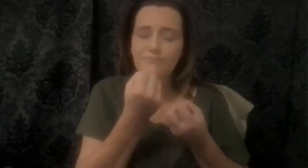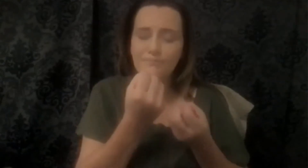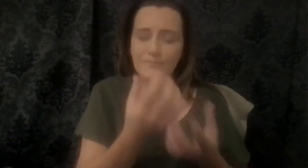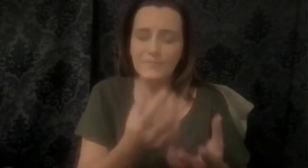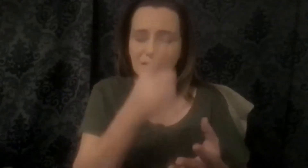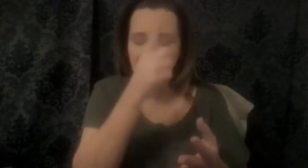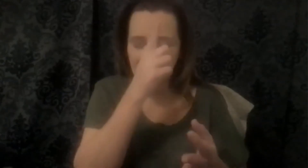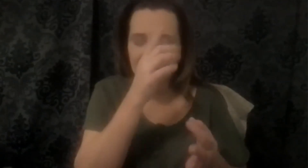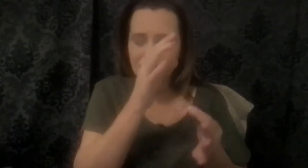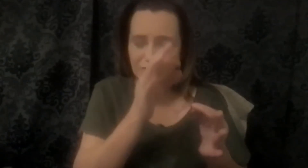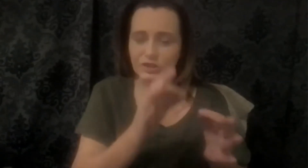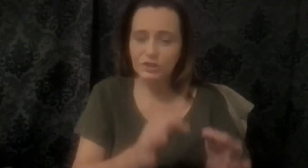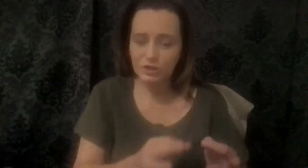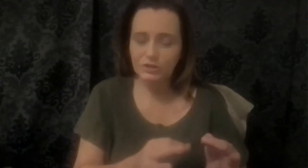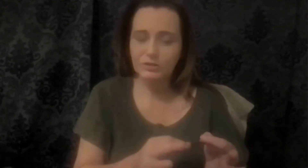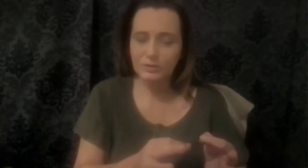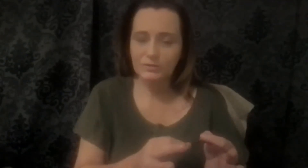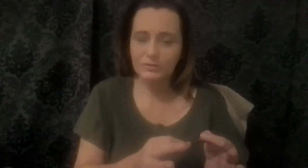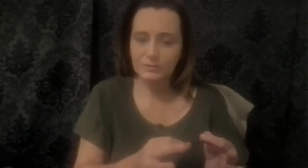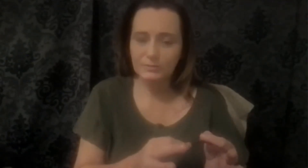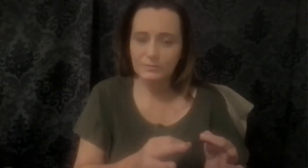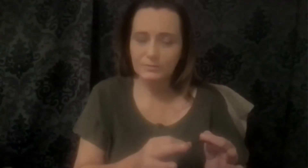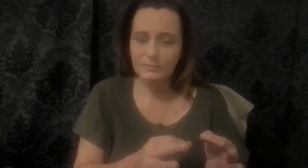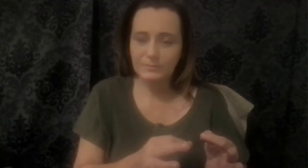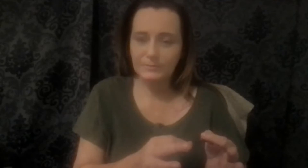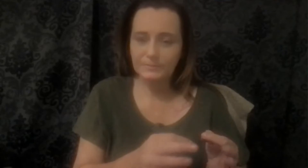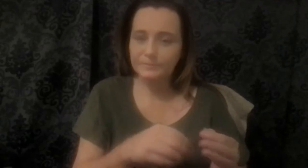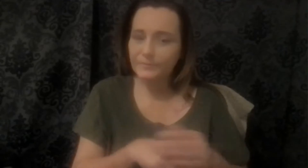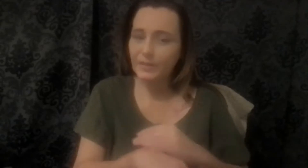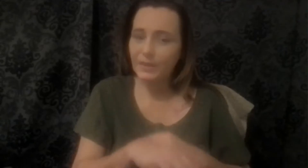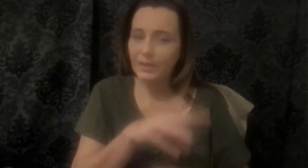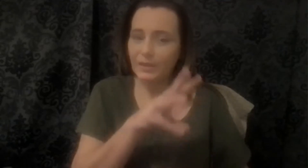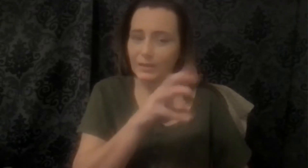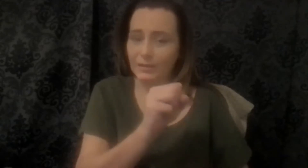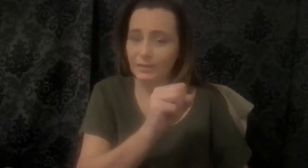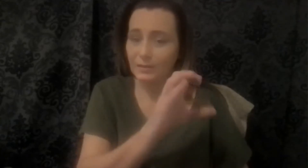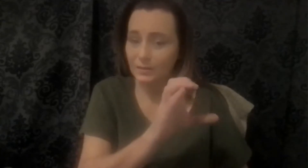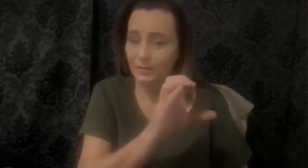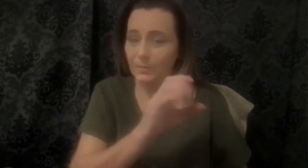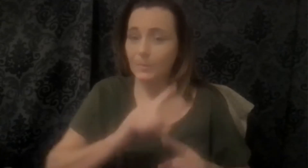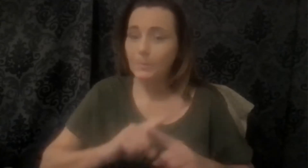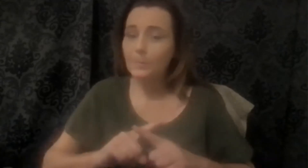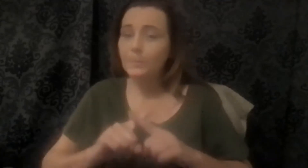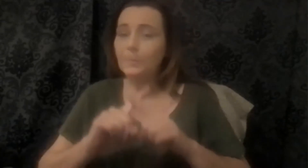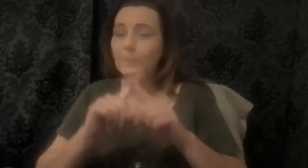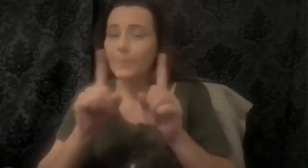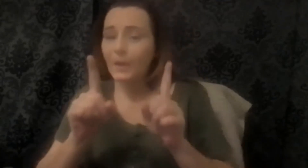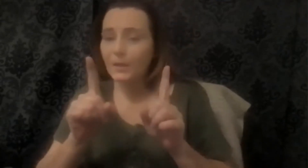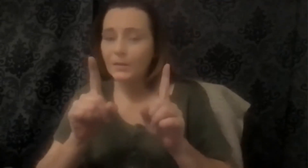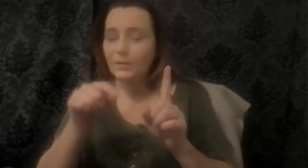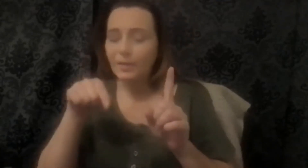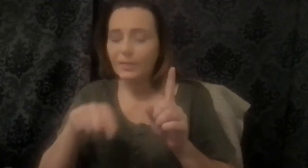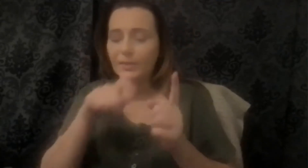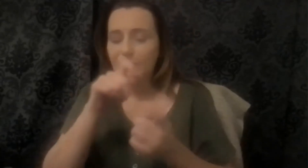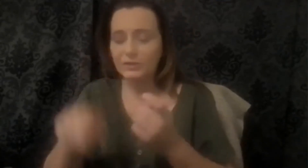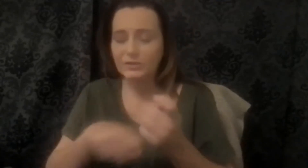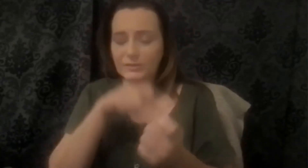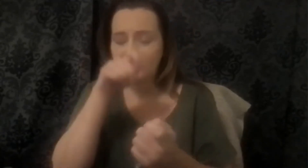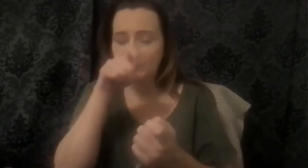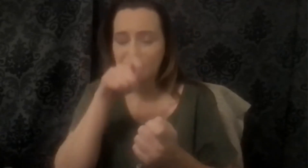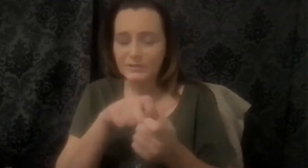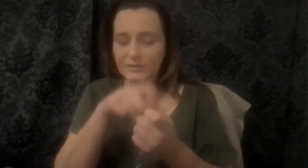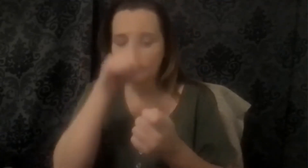be decided into the conference, but this specific